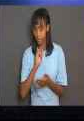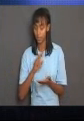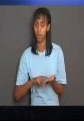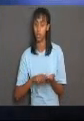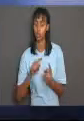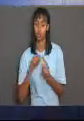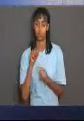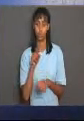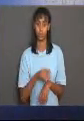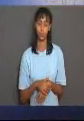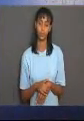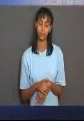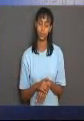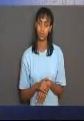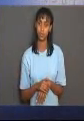to you.